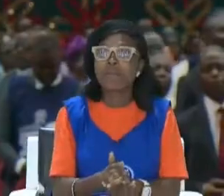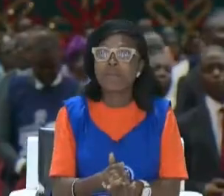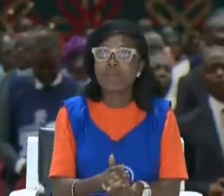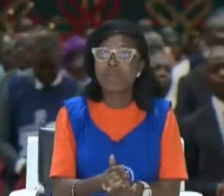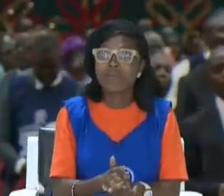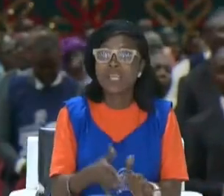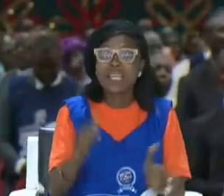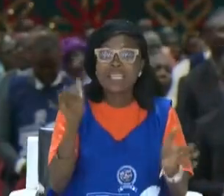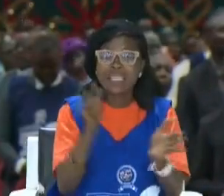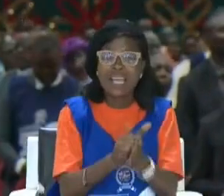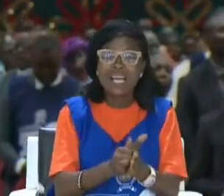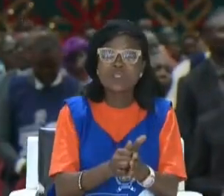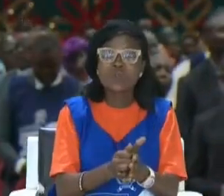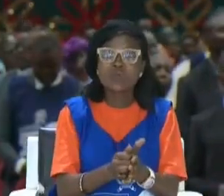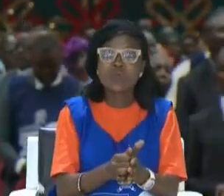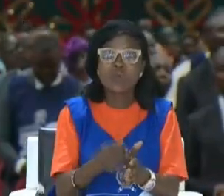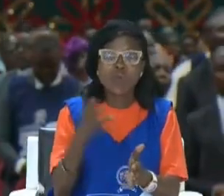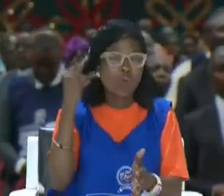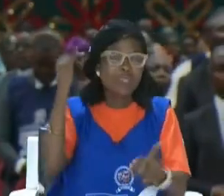and that was the end of her problem.